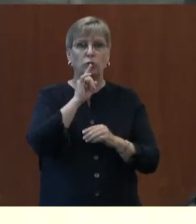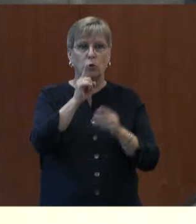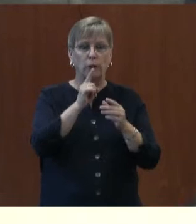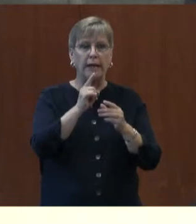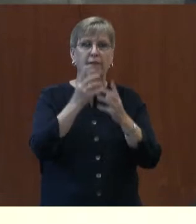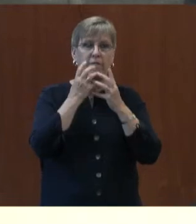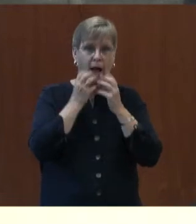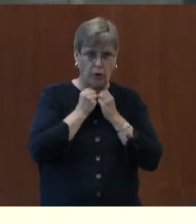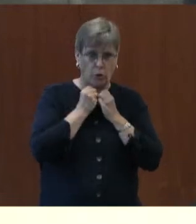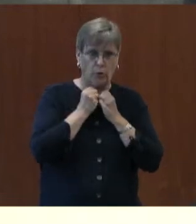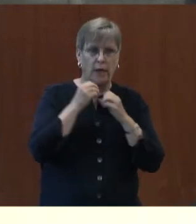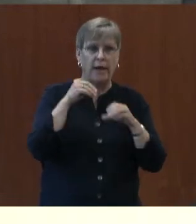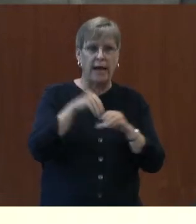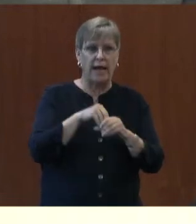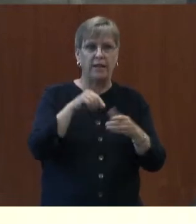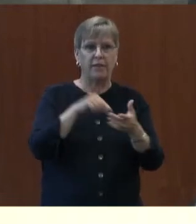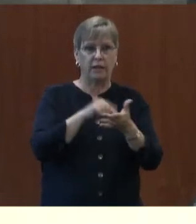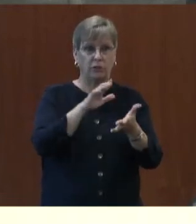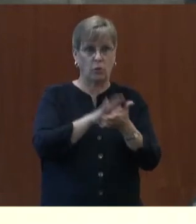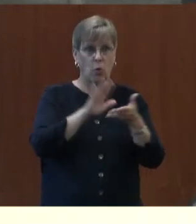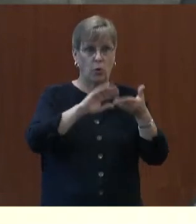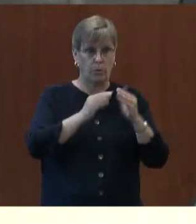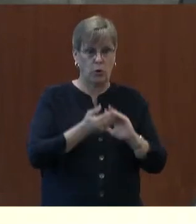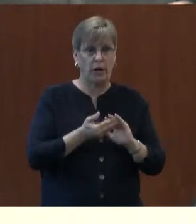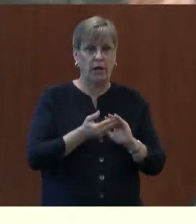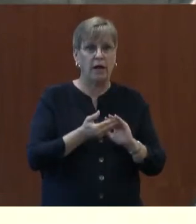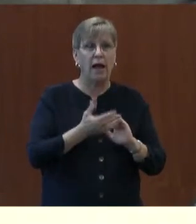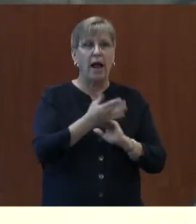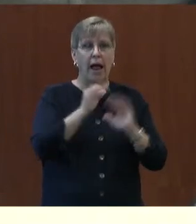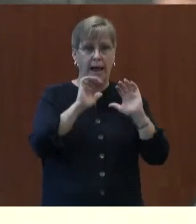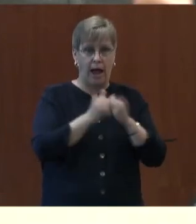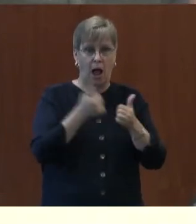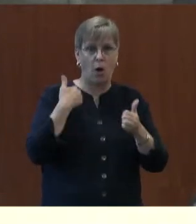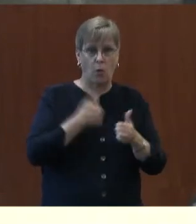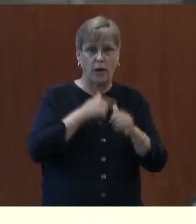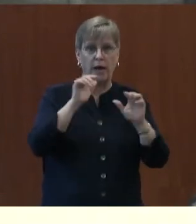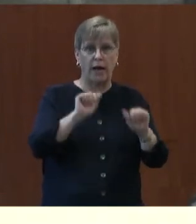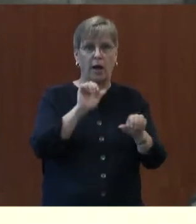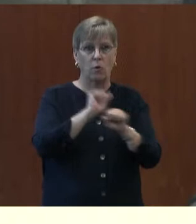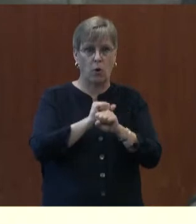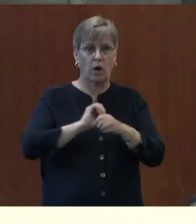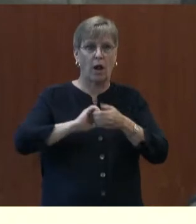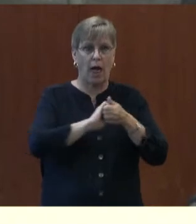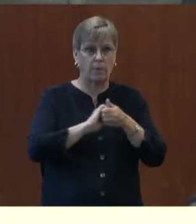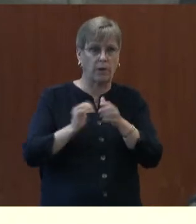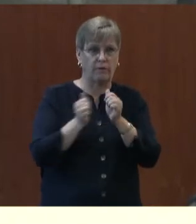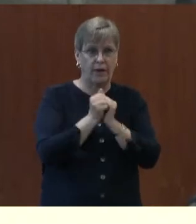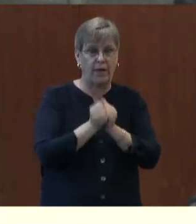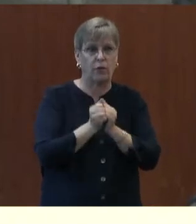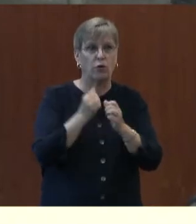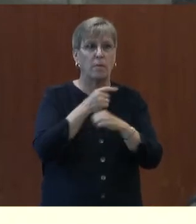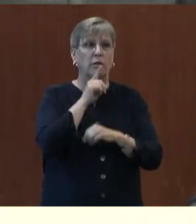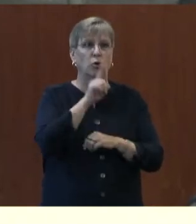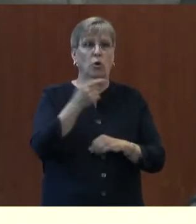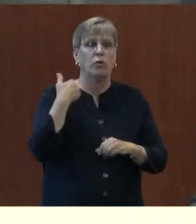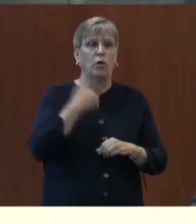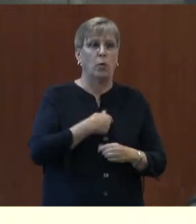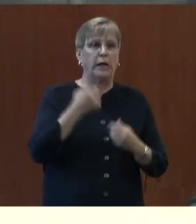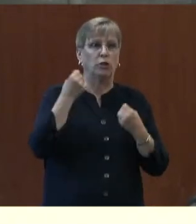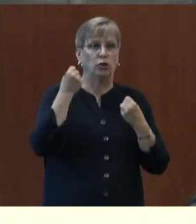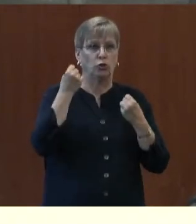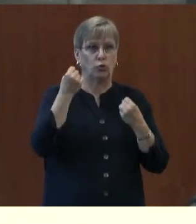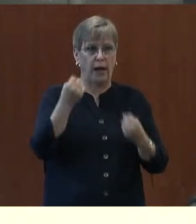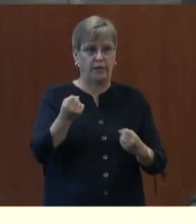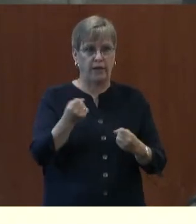valued in this school community and how we can work collaboratively together to make sure we strengthen